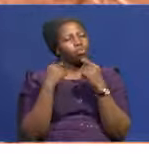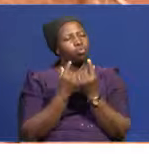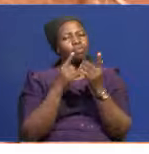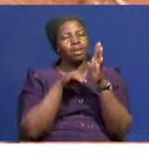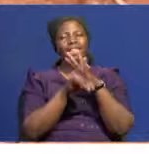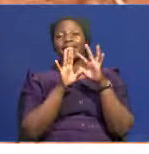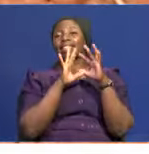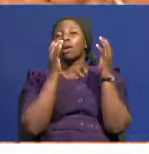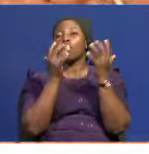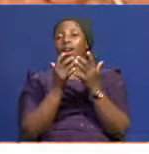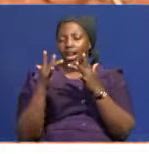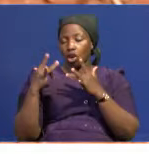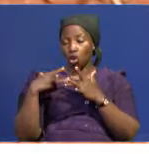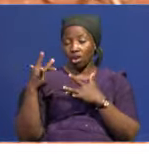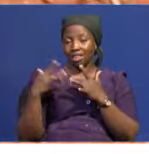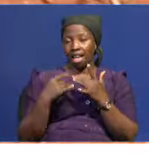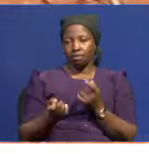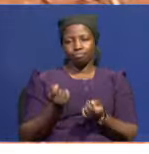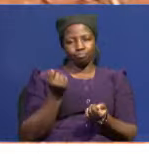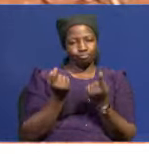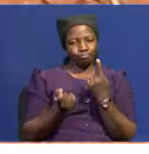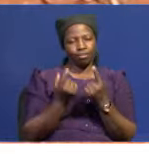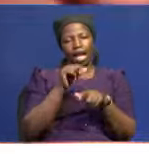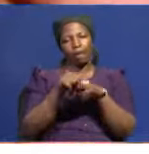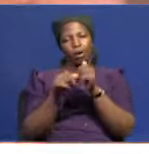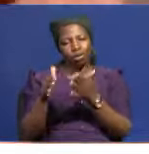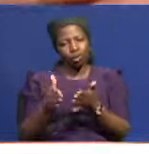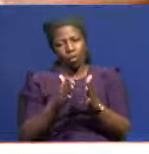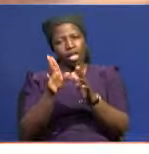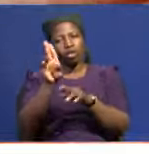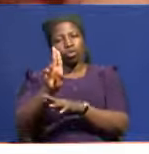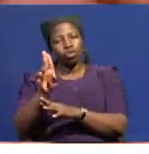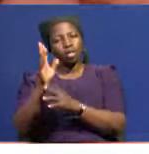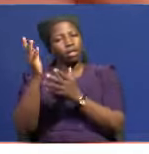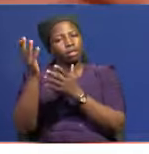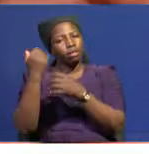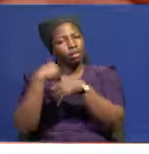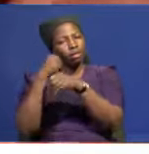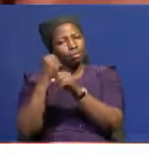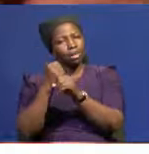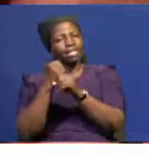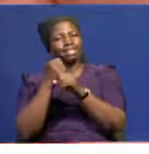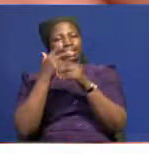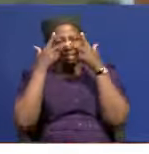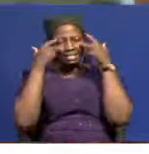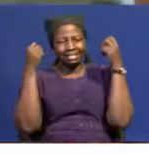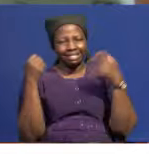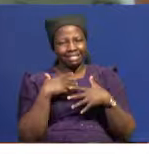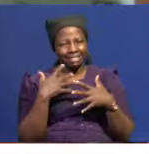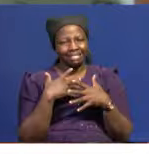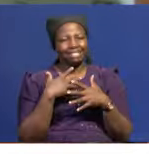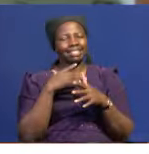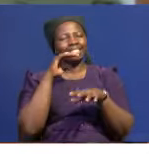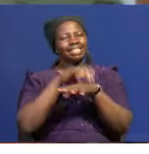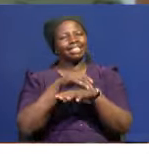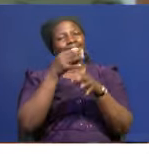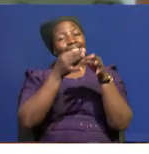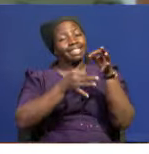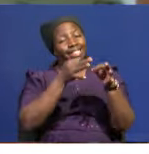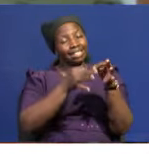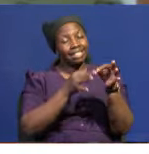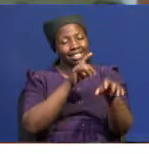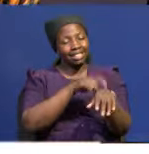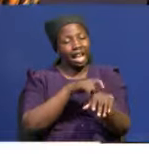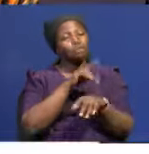with concerns being raised regarding the strategy being employed to bring to justice the alleged terror suspects. It is in the backdrop of the